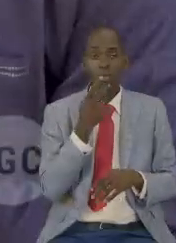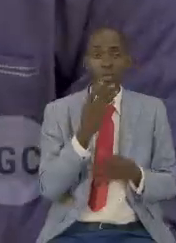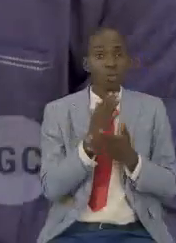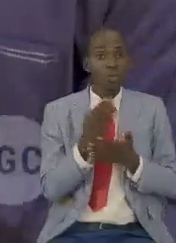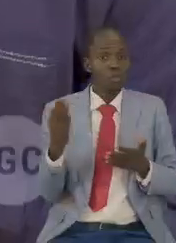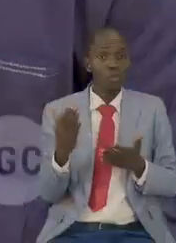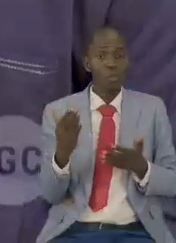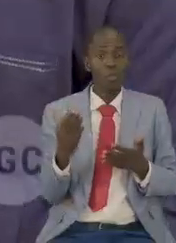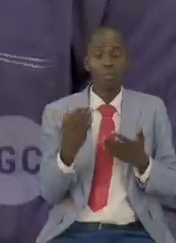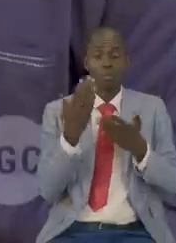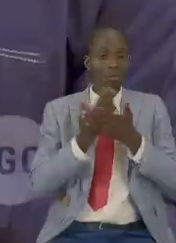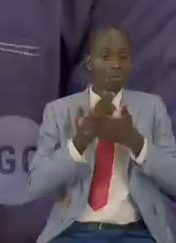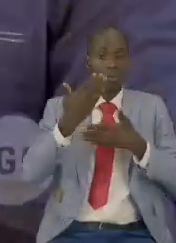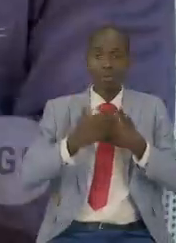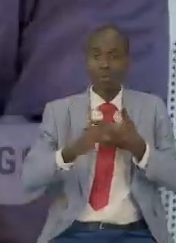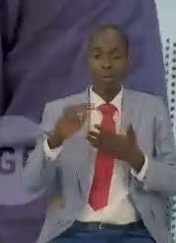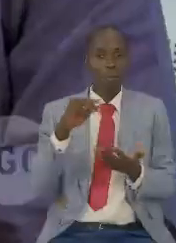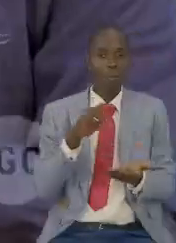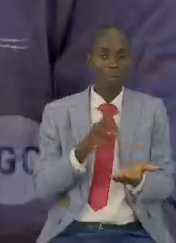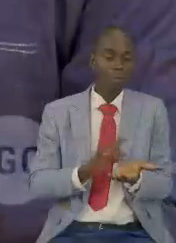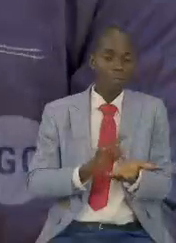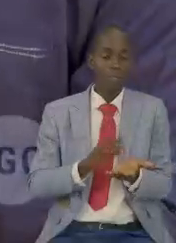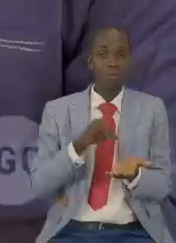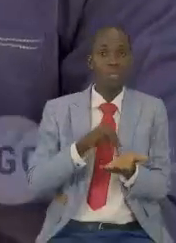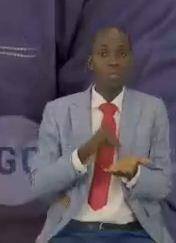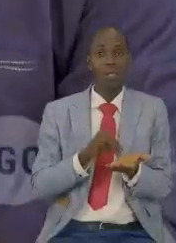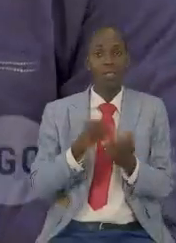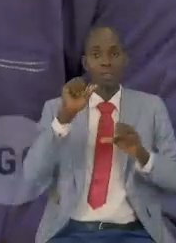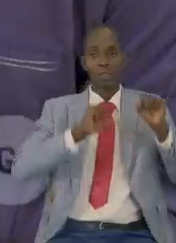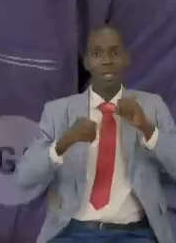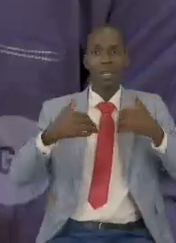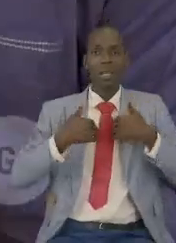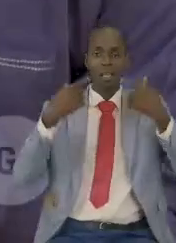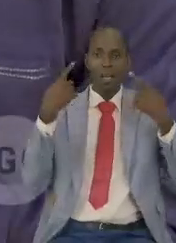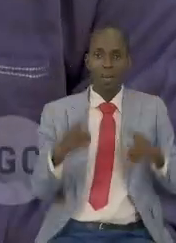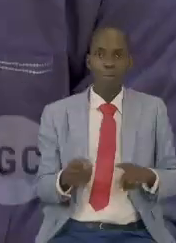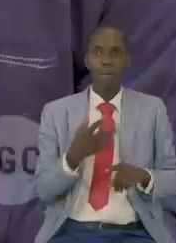happened. And we rushed to the ICU. At that point,